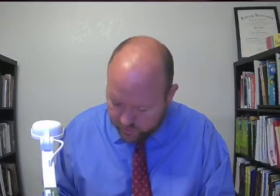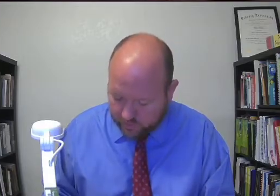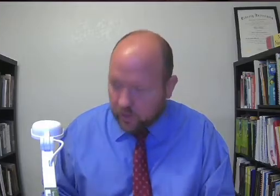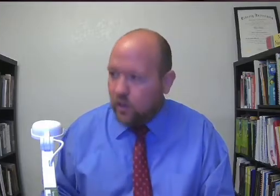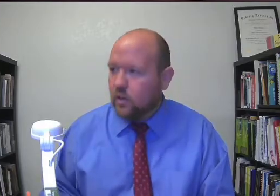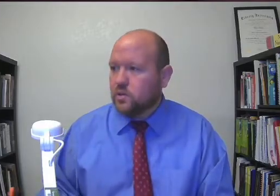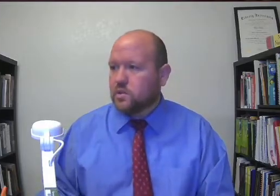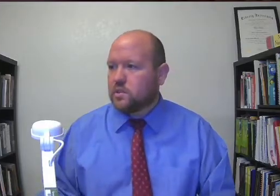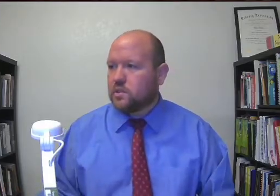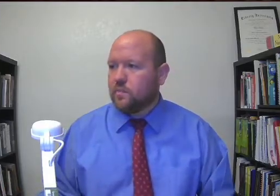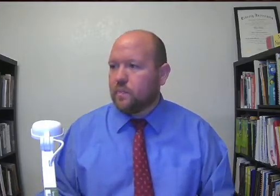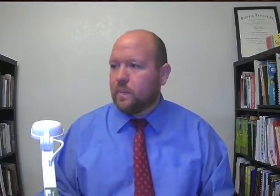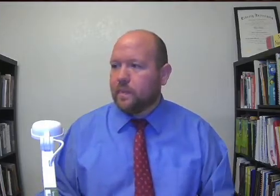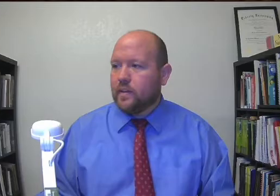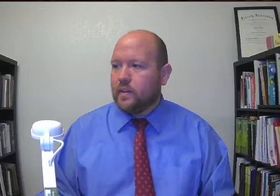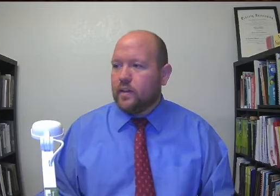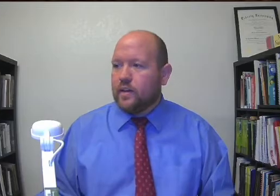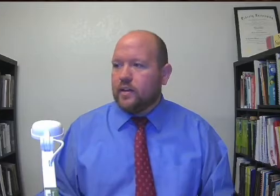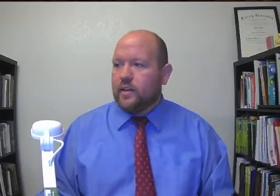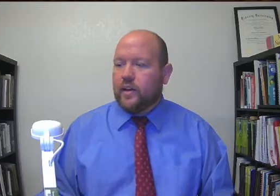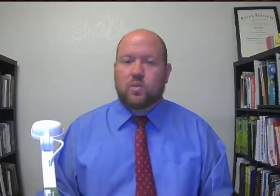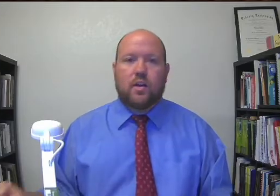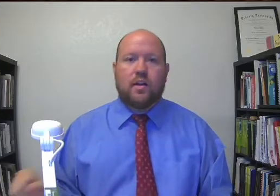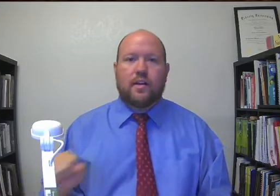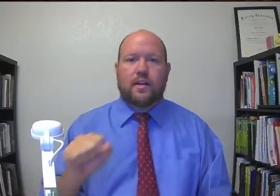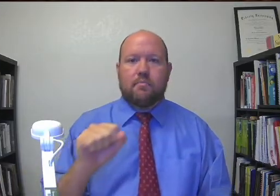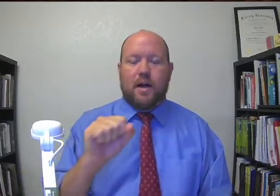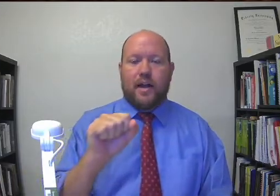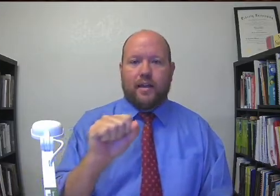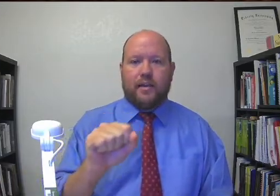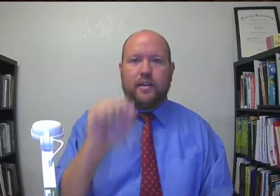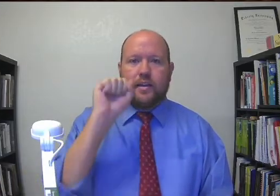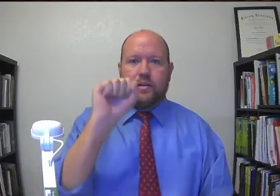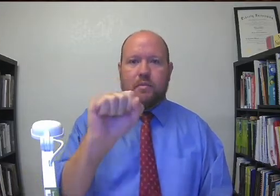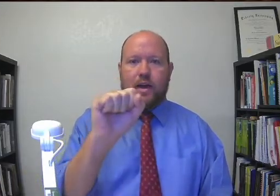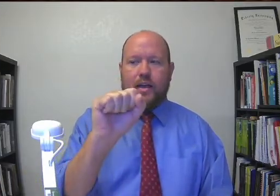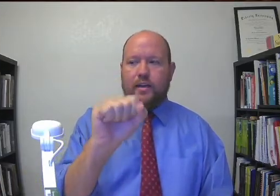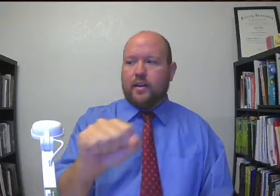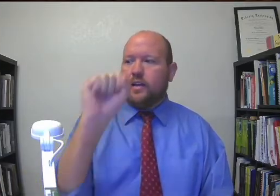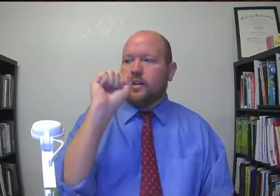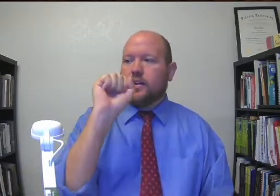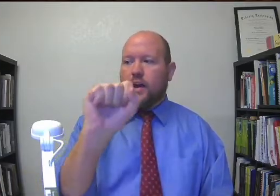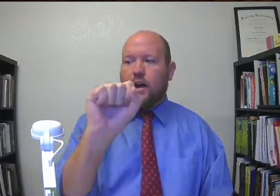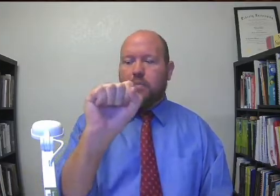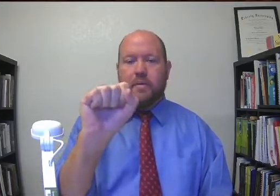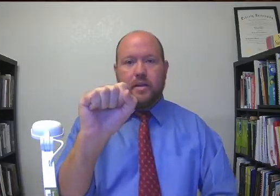L-O-O-S-E, loose. Next word, combine. Combine.